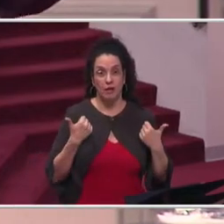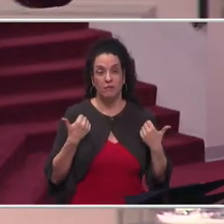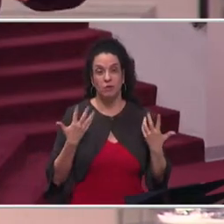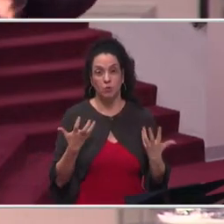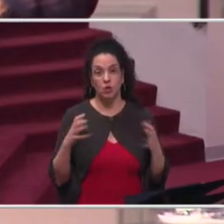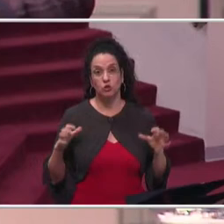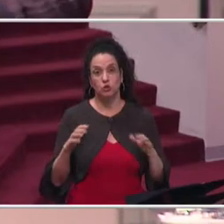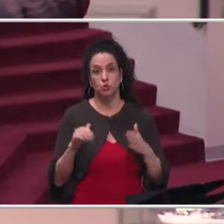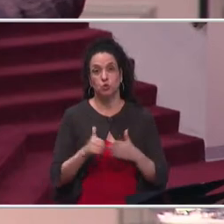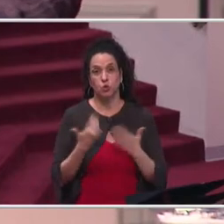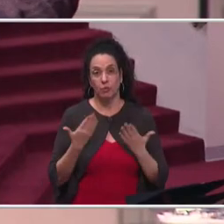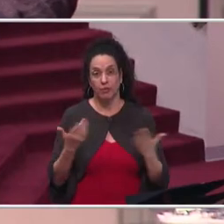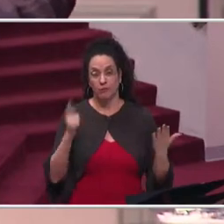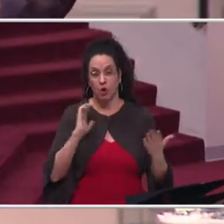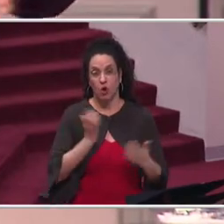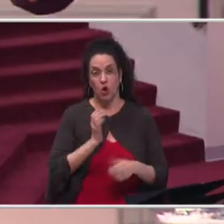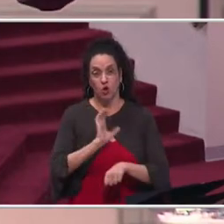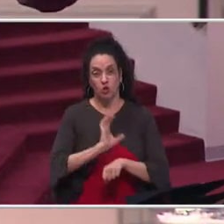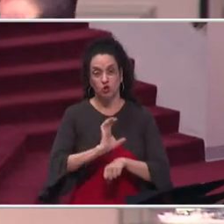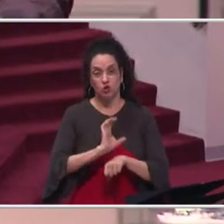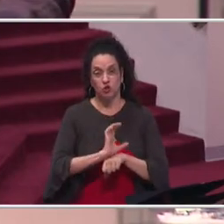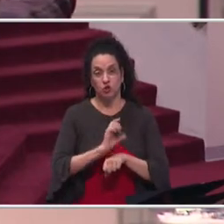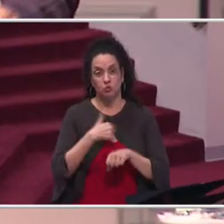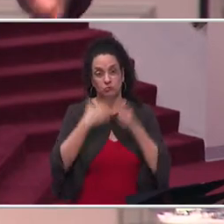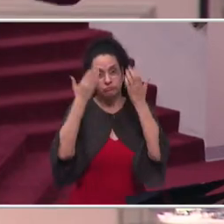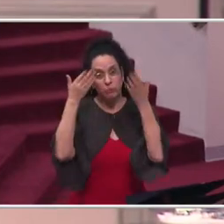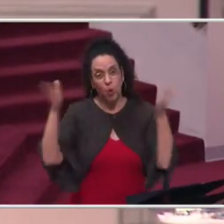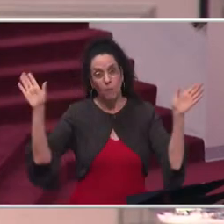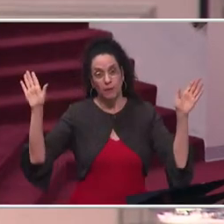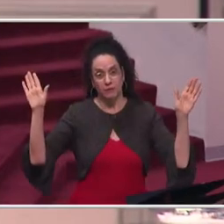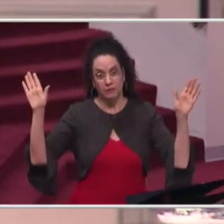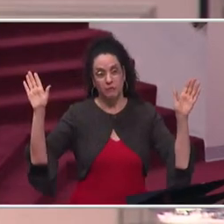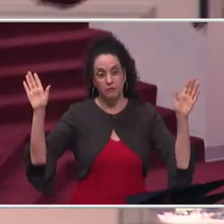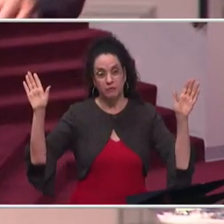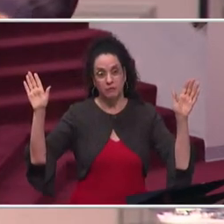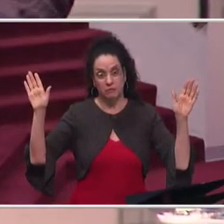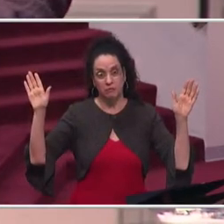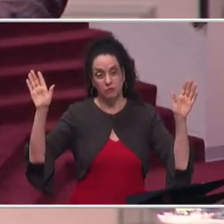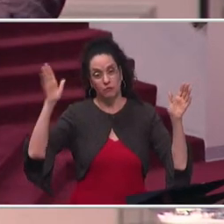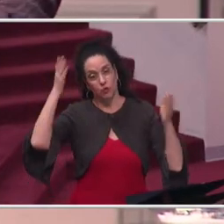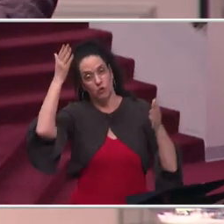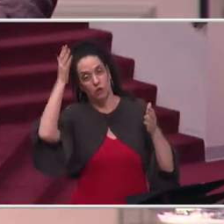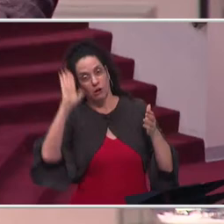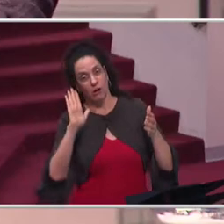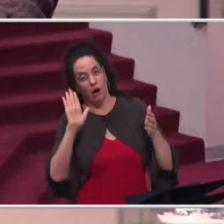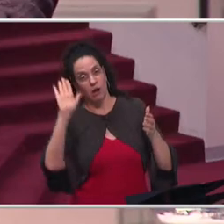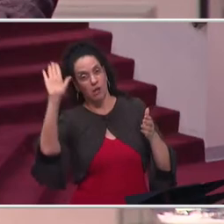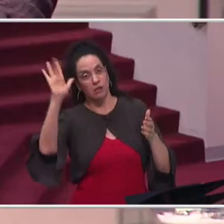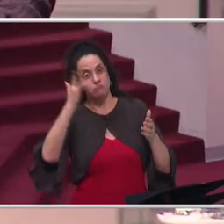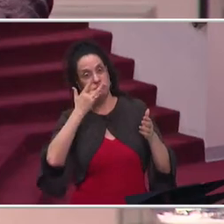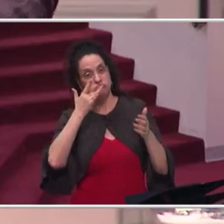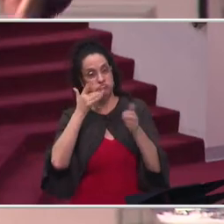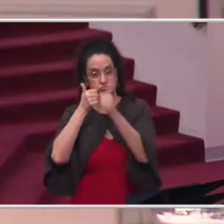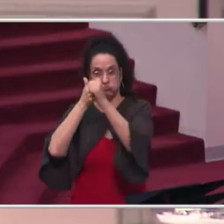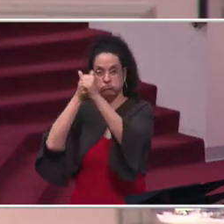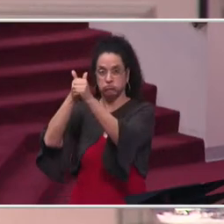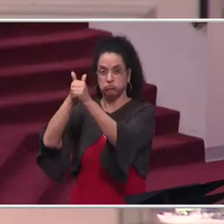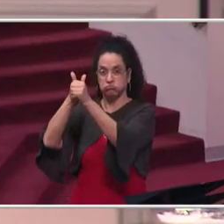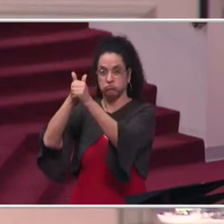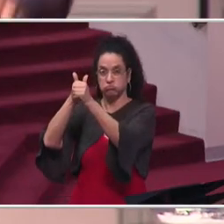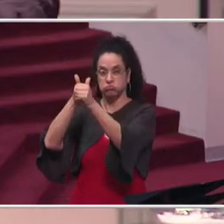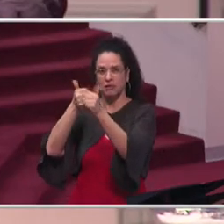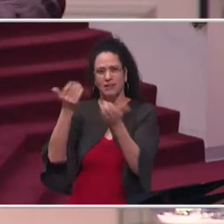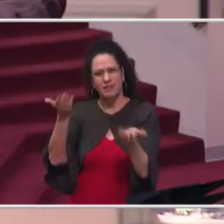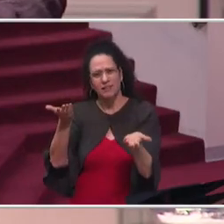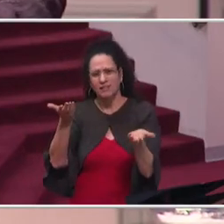our church. And so we are open to the possibilities of what God wants to do. Take us